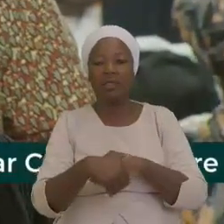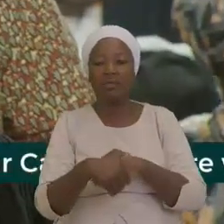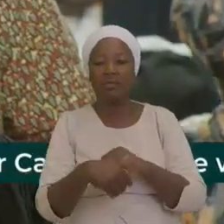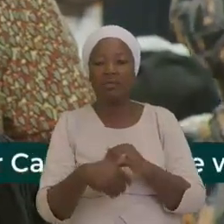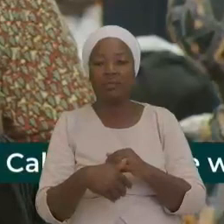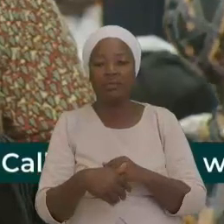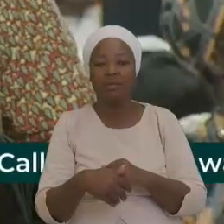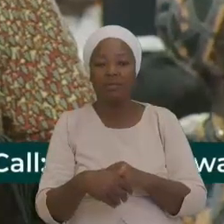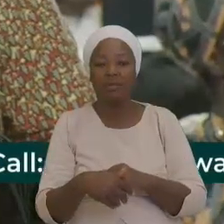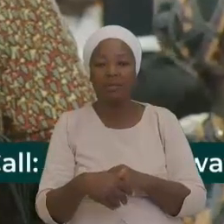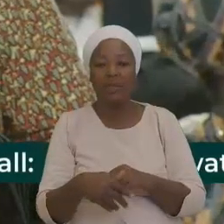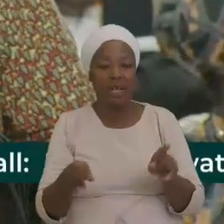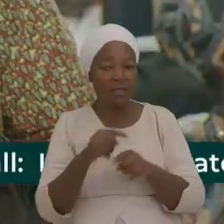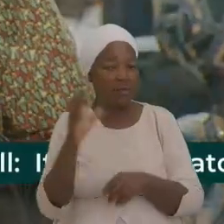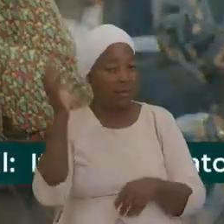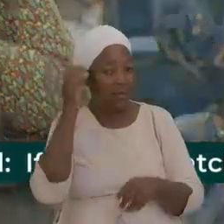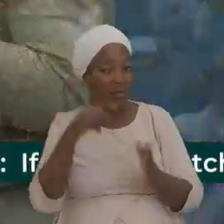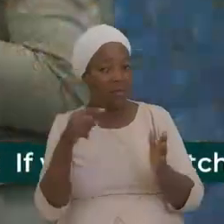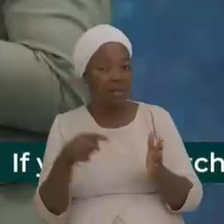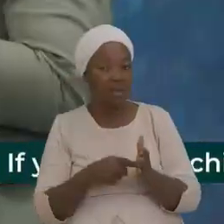after listening to this message,